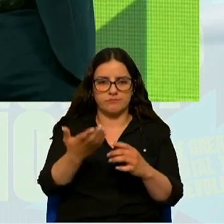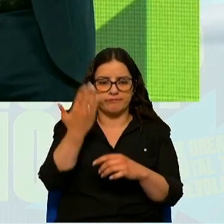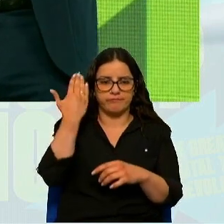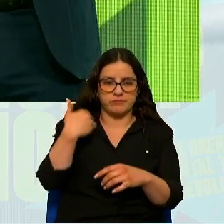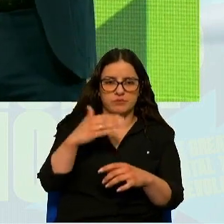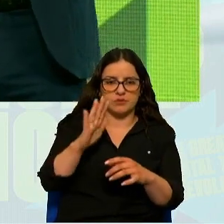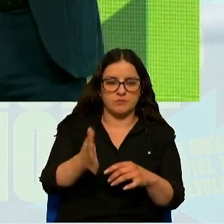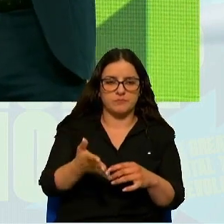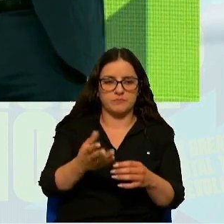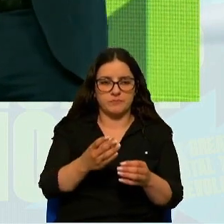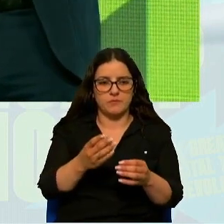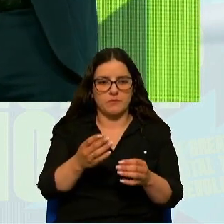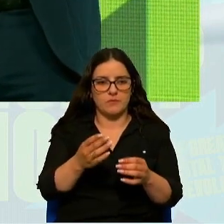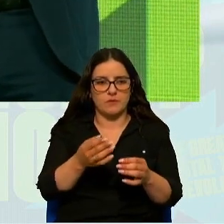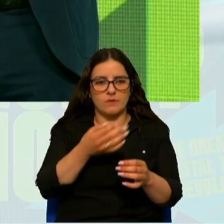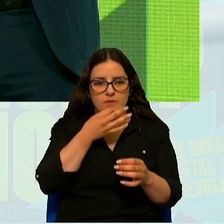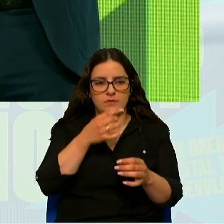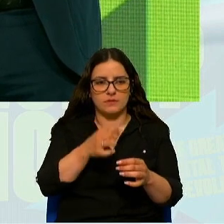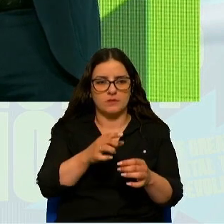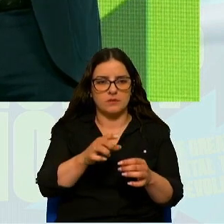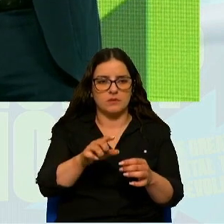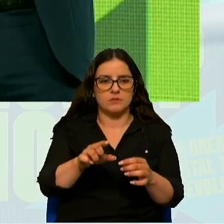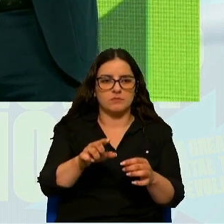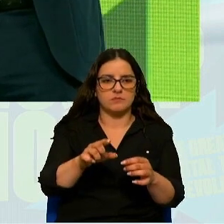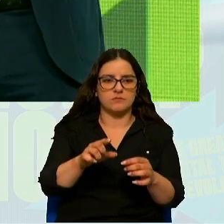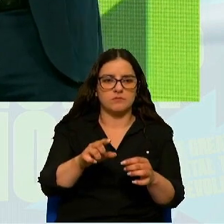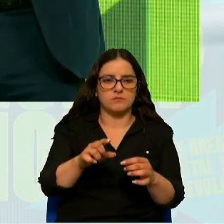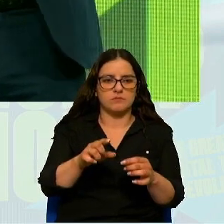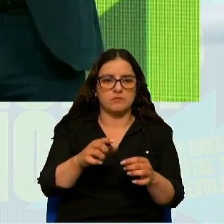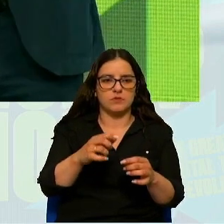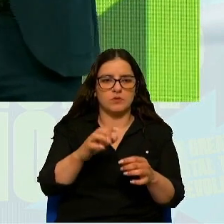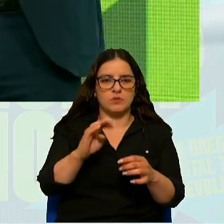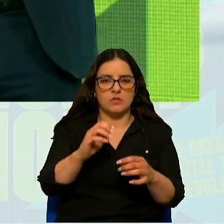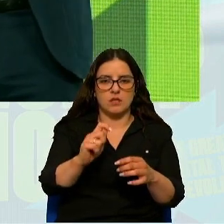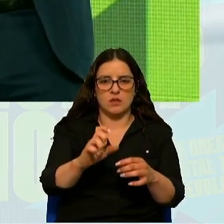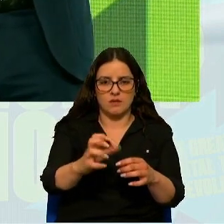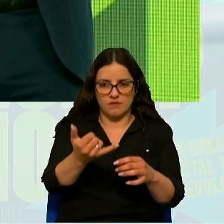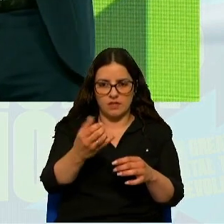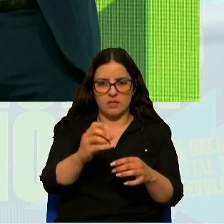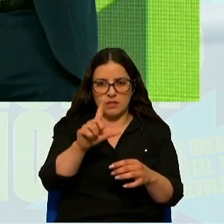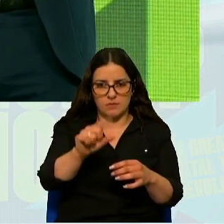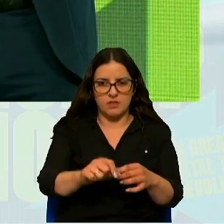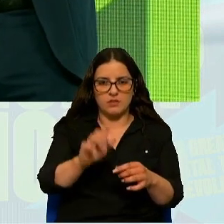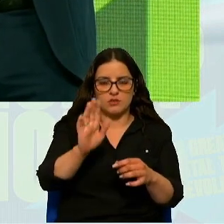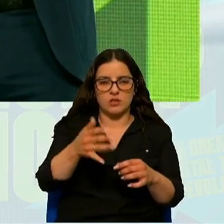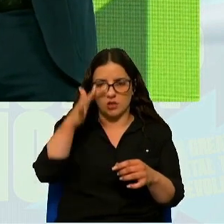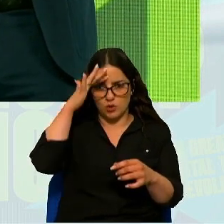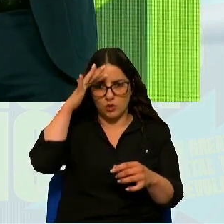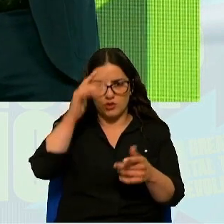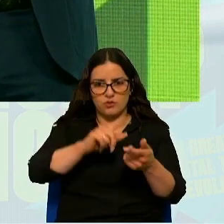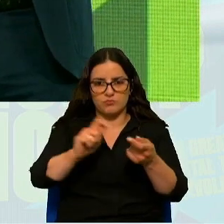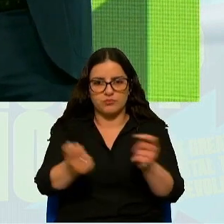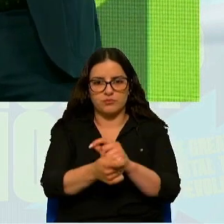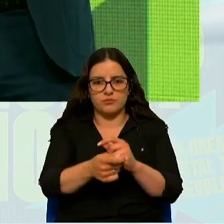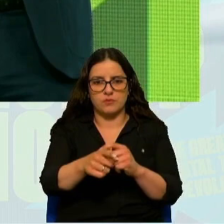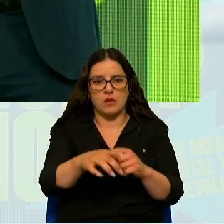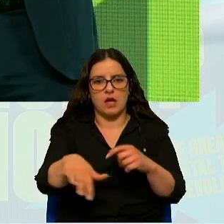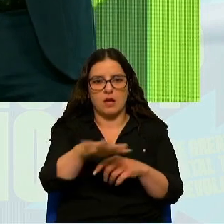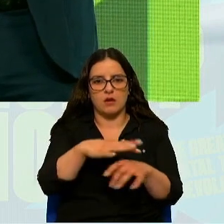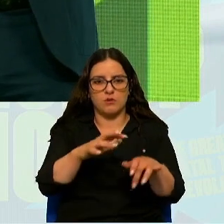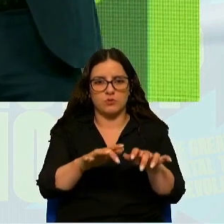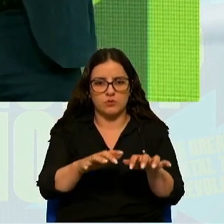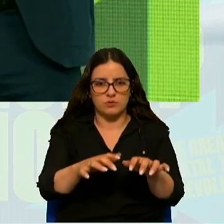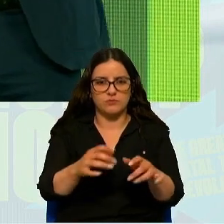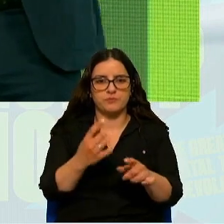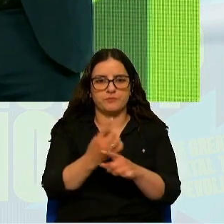in the 20th century started with disruptive theories in computers, and then there